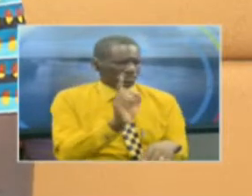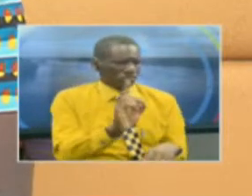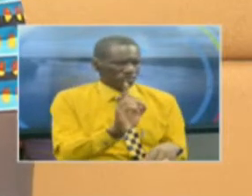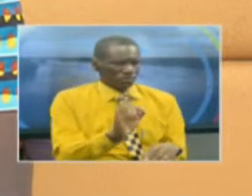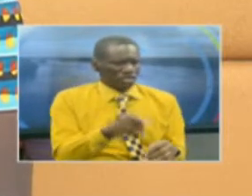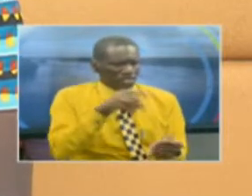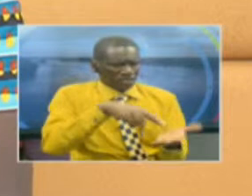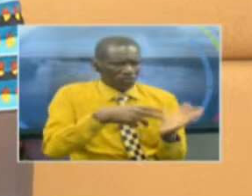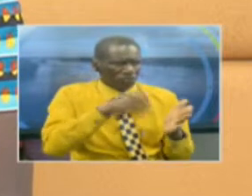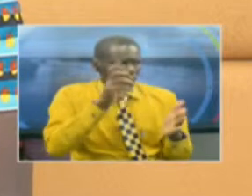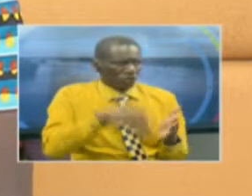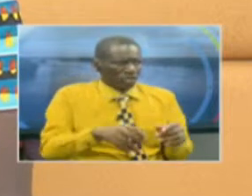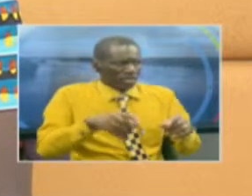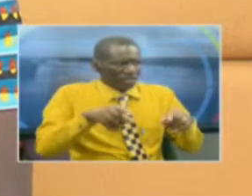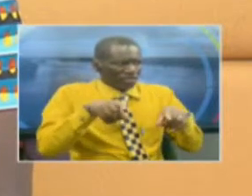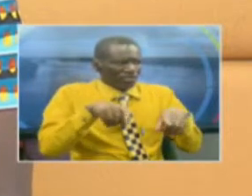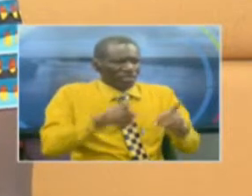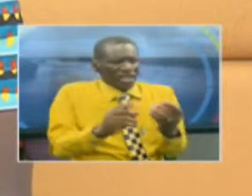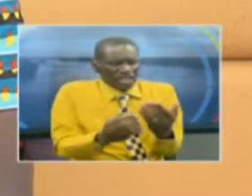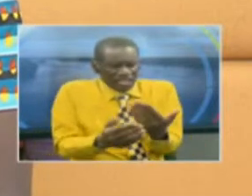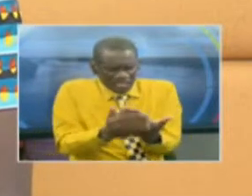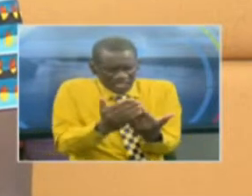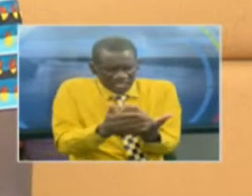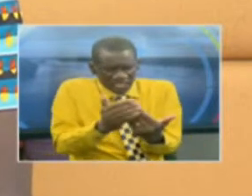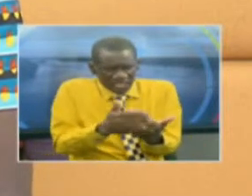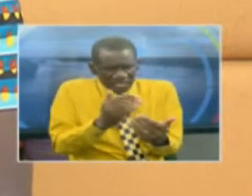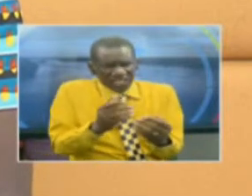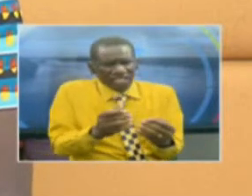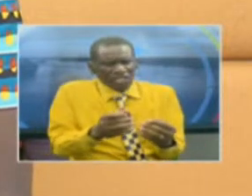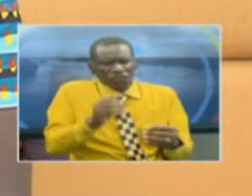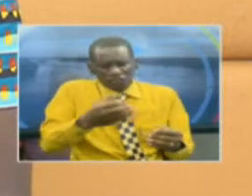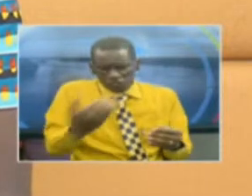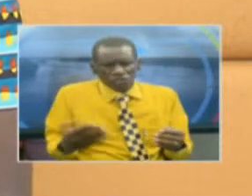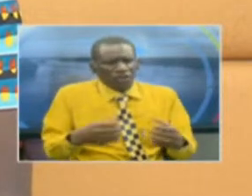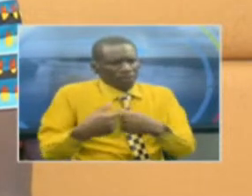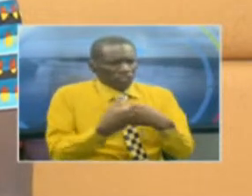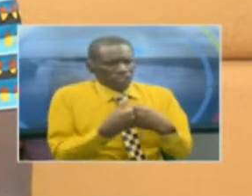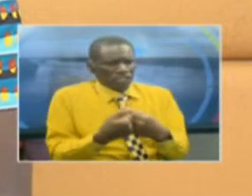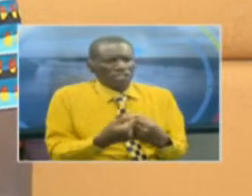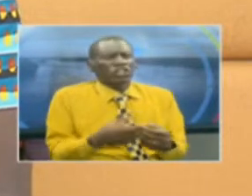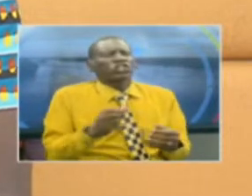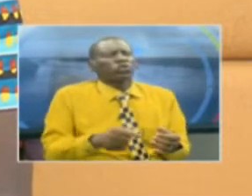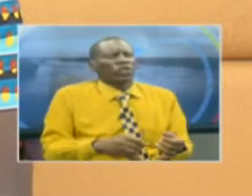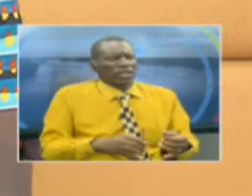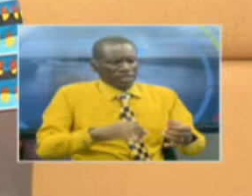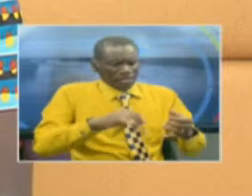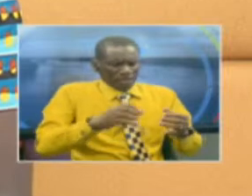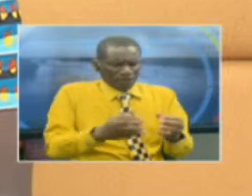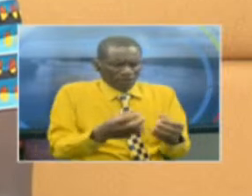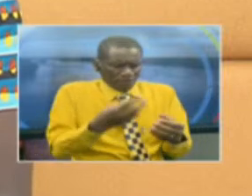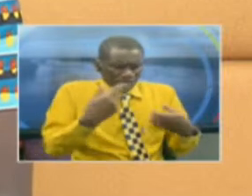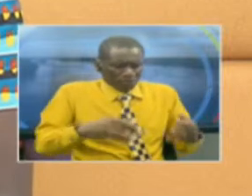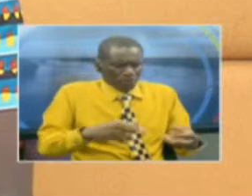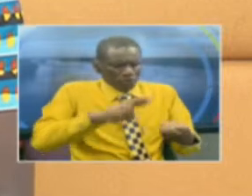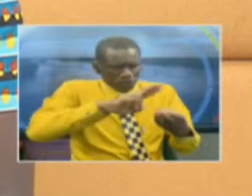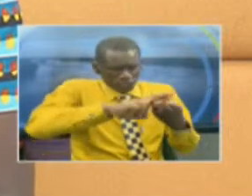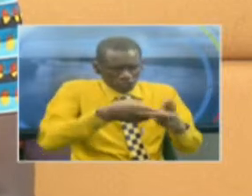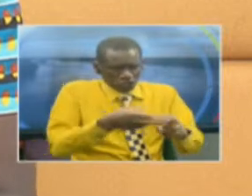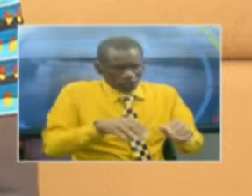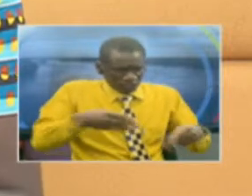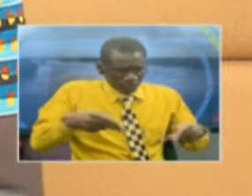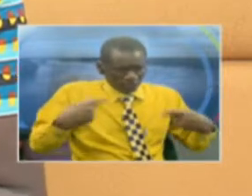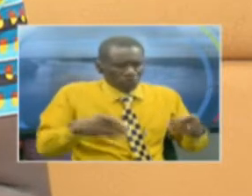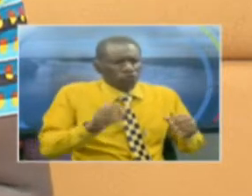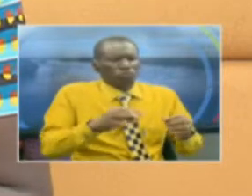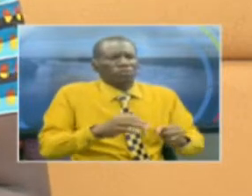it means even their parenting is highly challenged. So the spouse involved will be very overwhelmed. So it is to